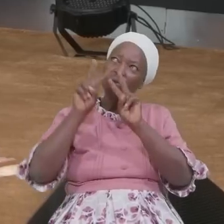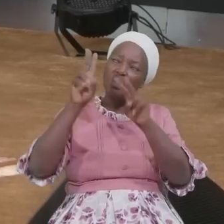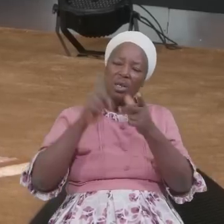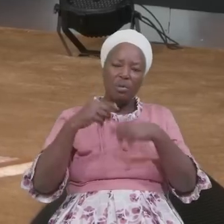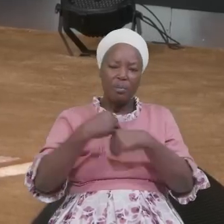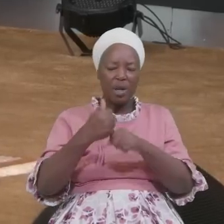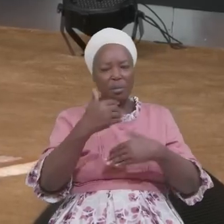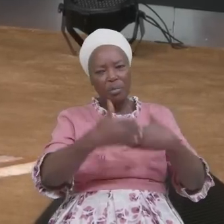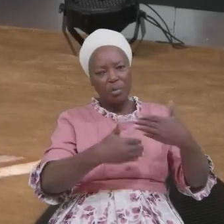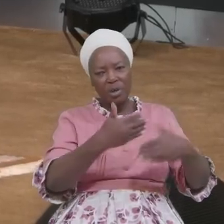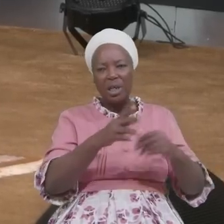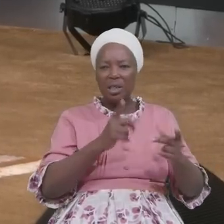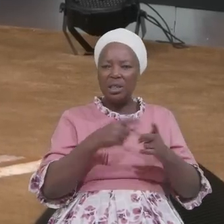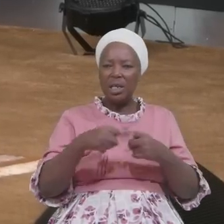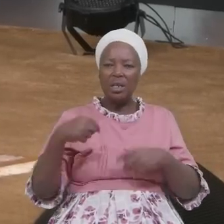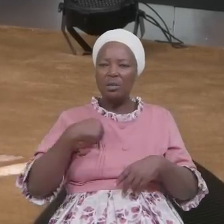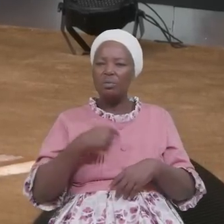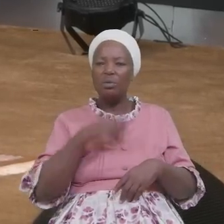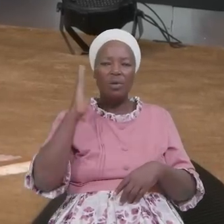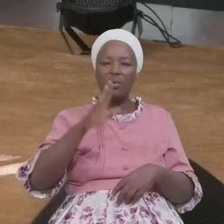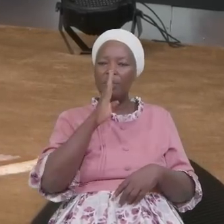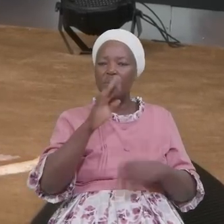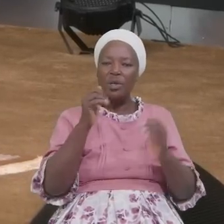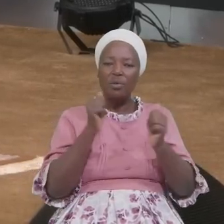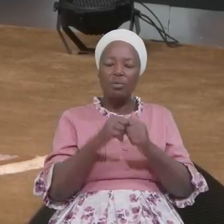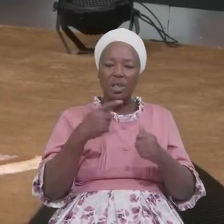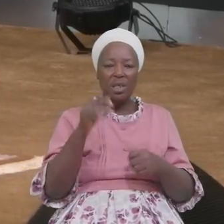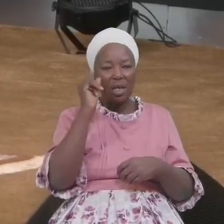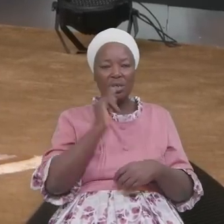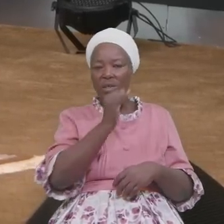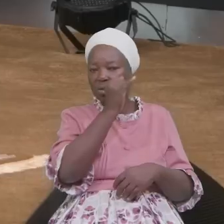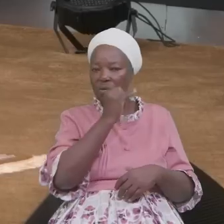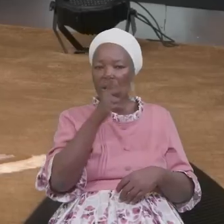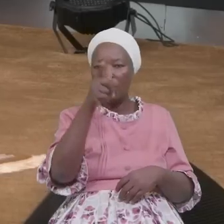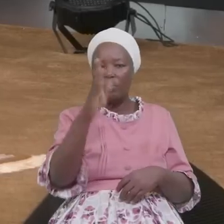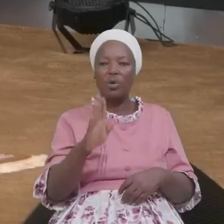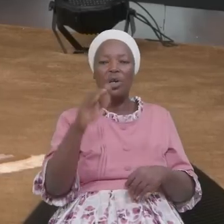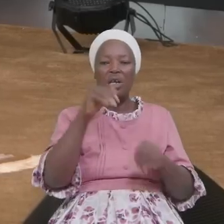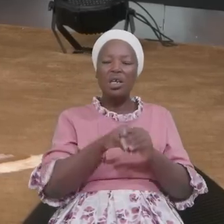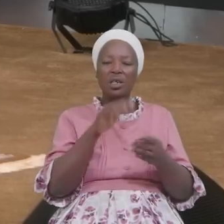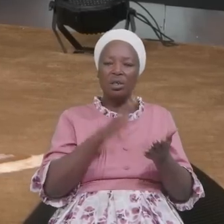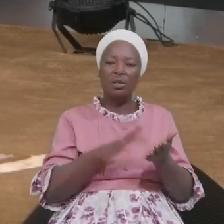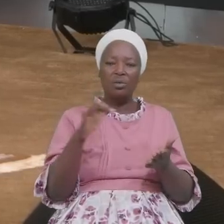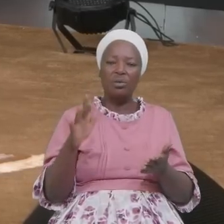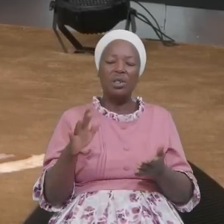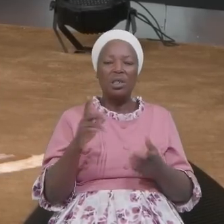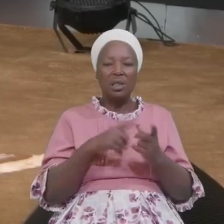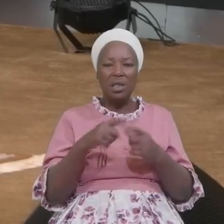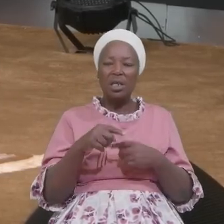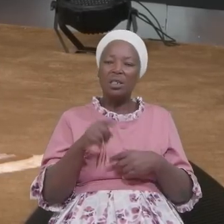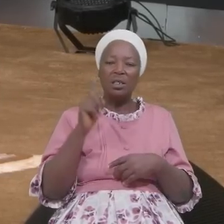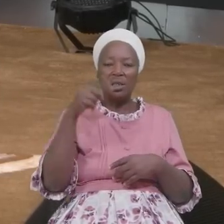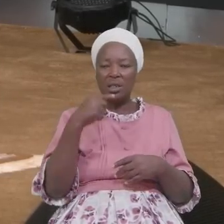progress. Then we will be with the Israel of God in glory. It says